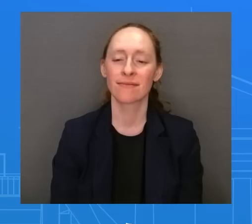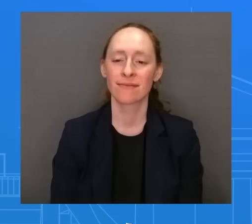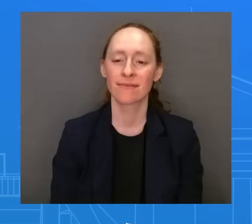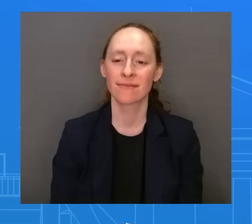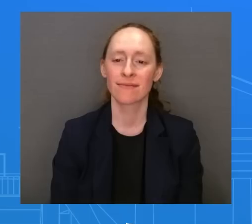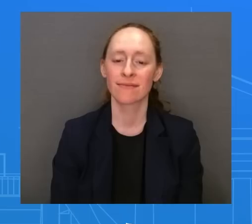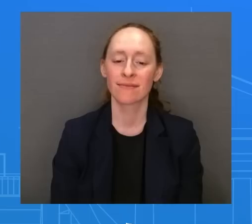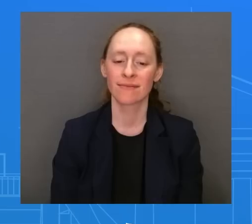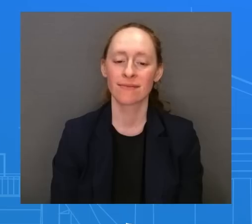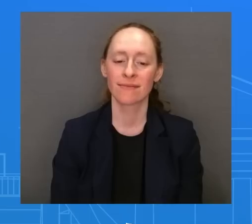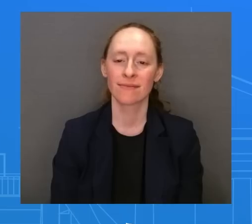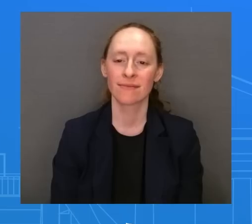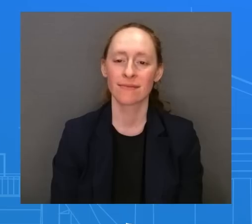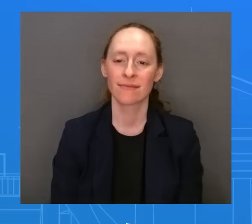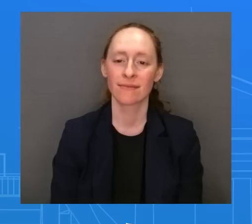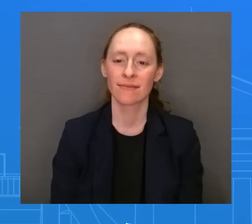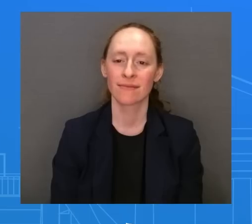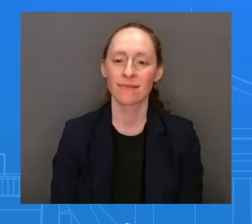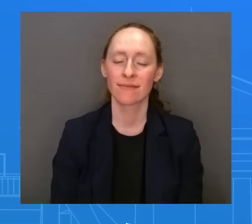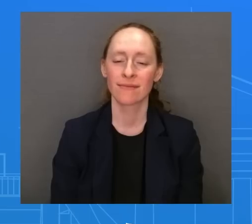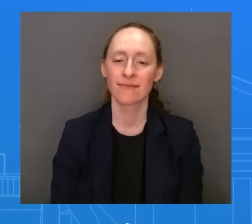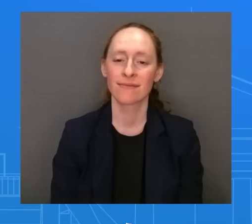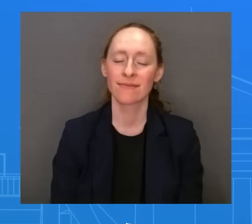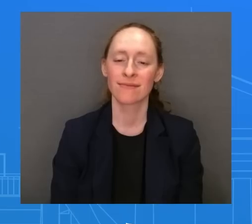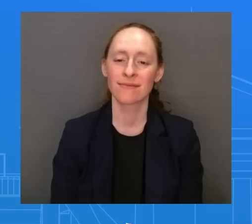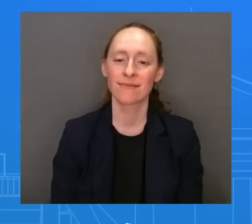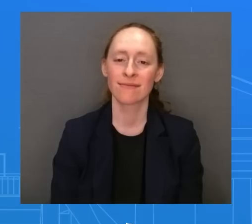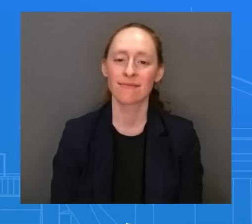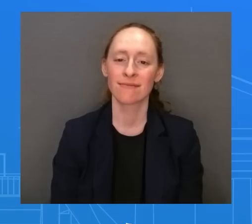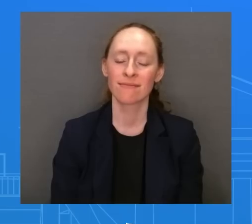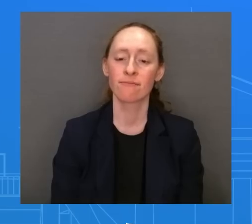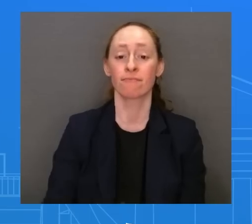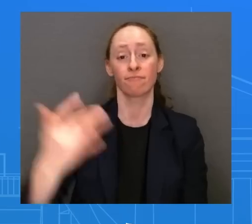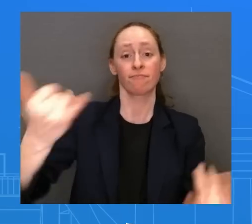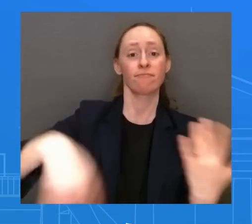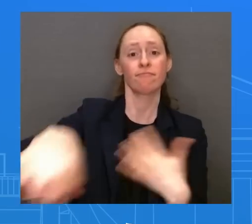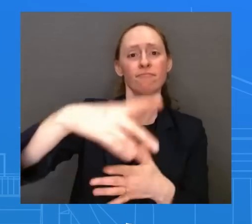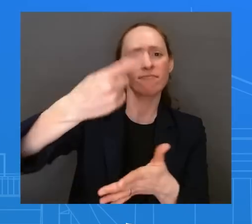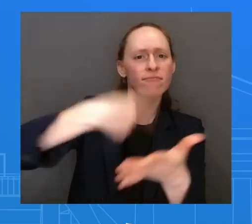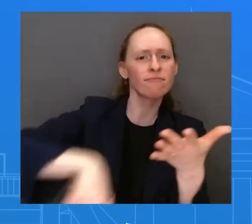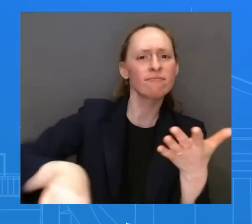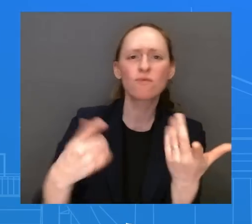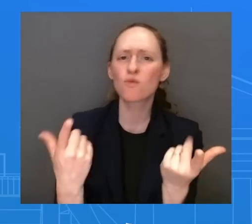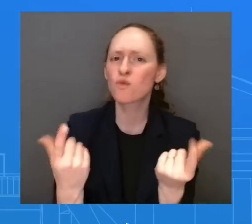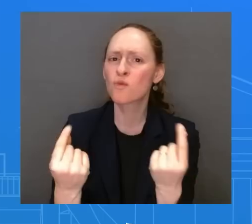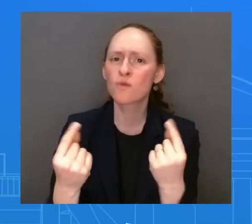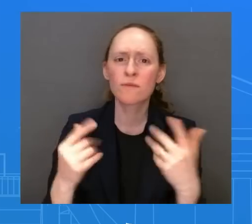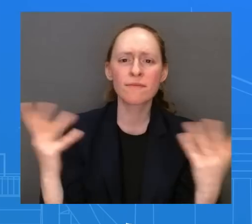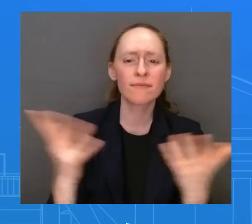ahead as we normally do on Fridays on Sunday the president and the First Lady